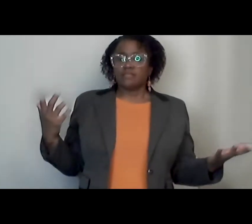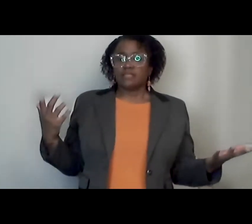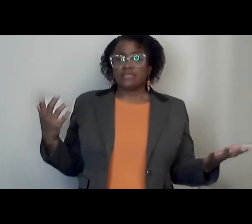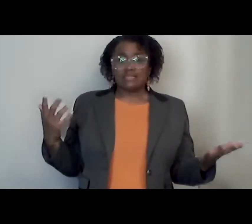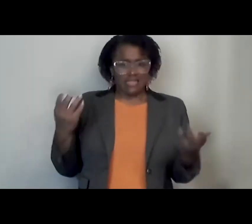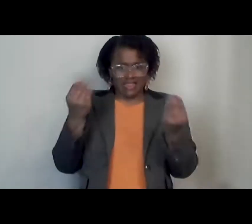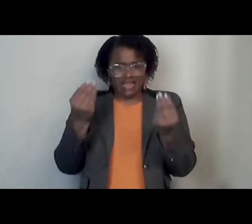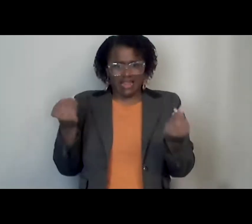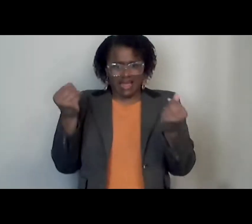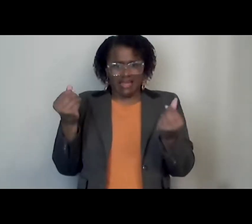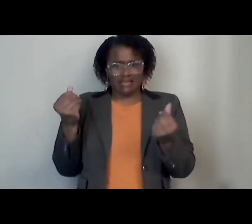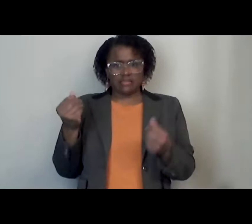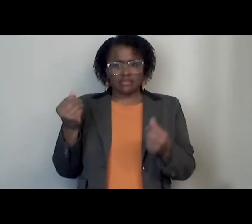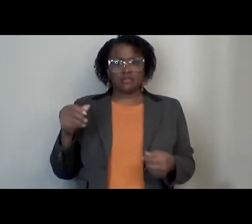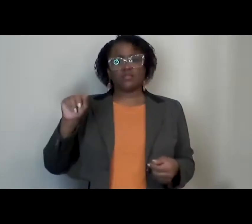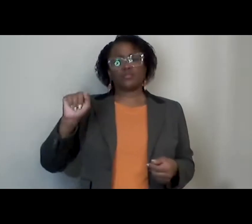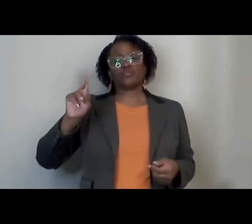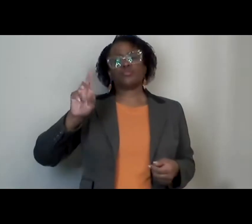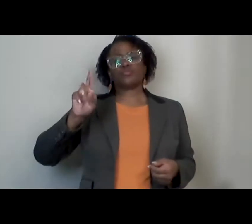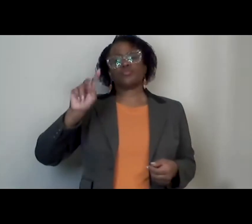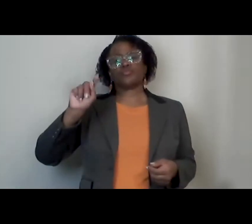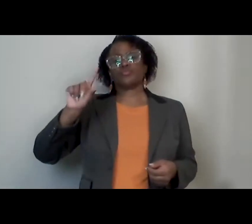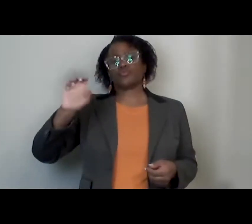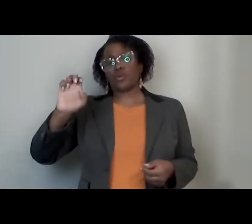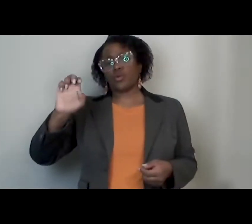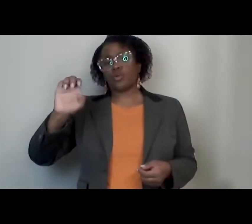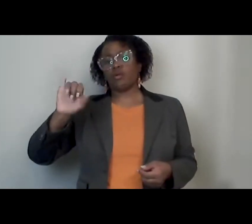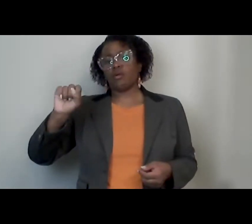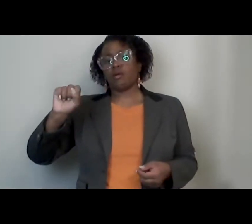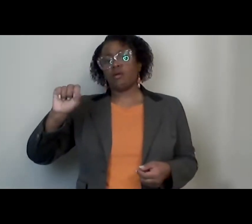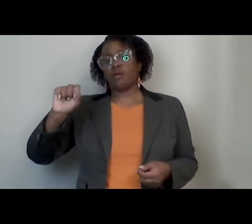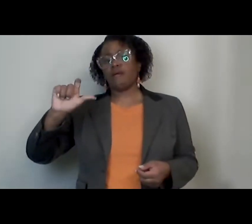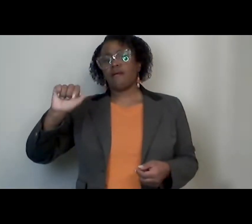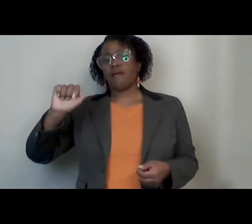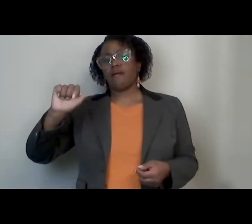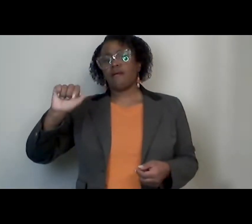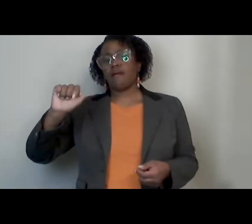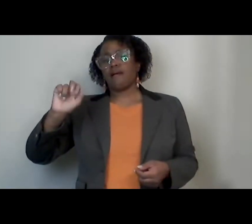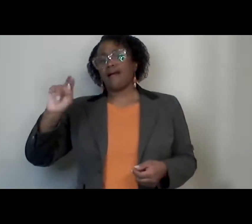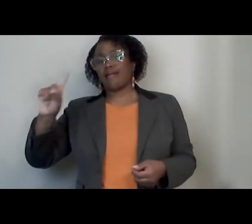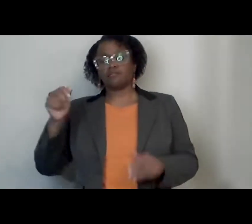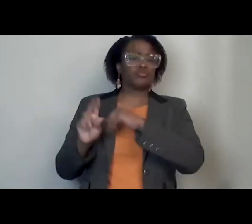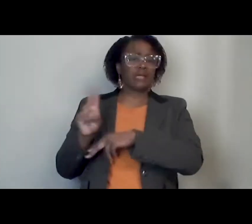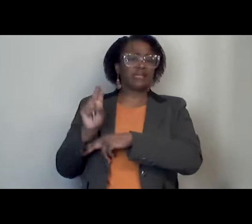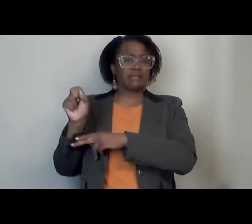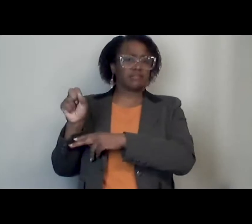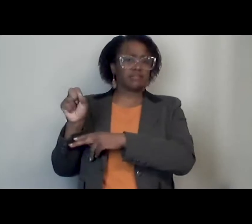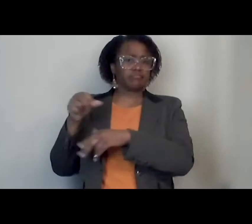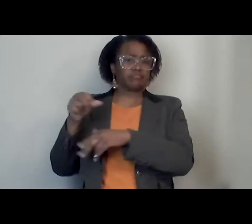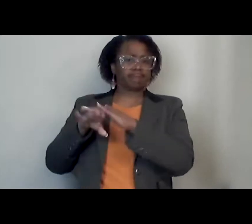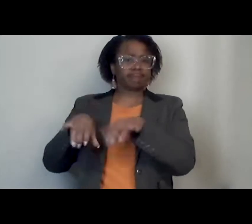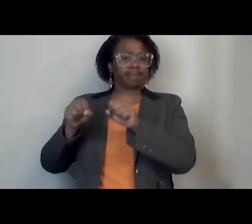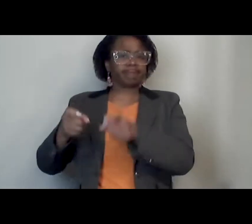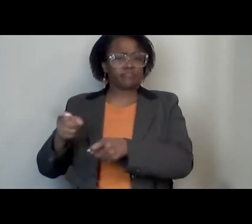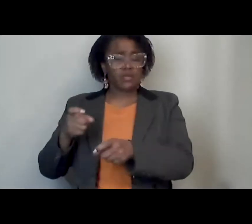land, the Turtle Island, and living under U.S. occupation, we also,